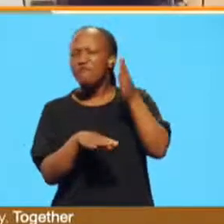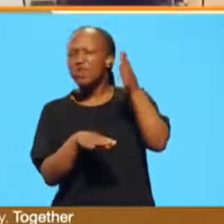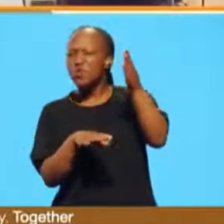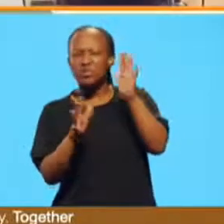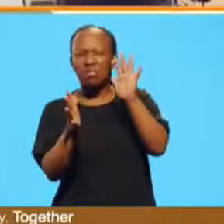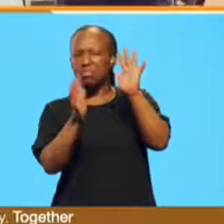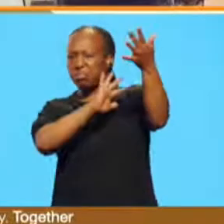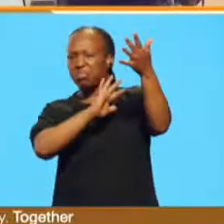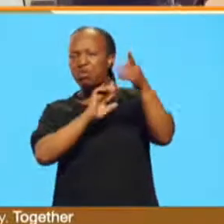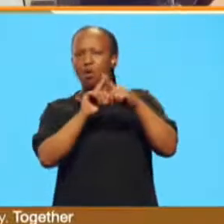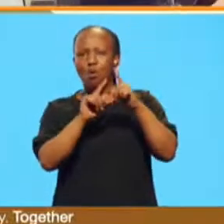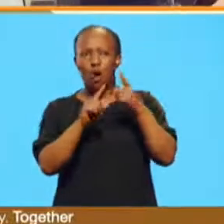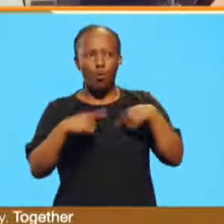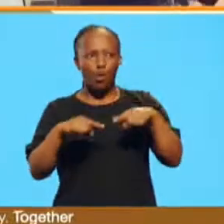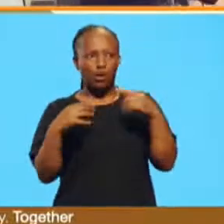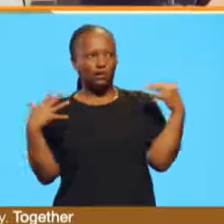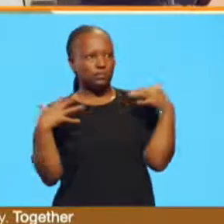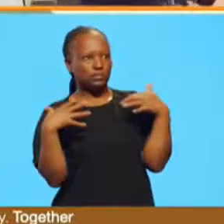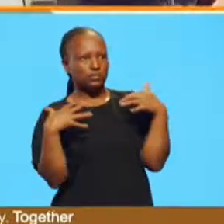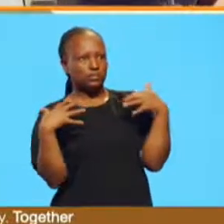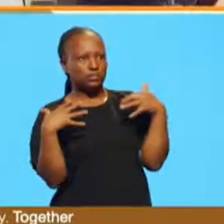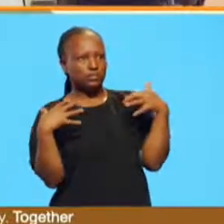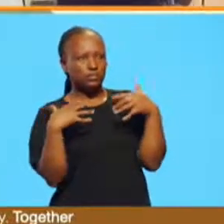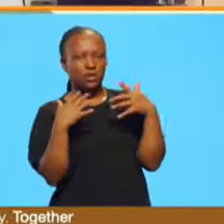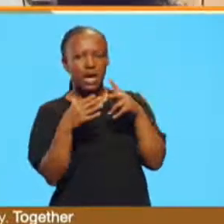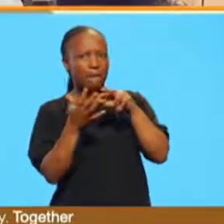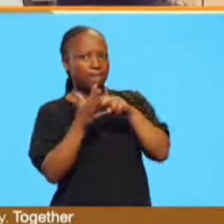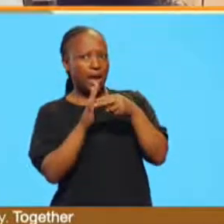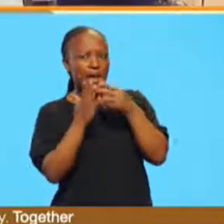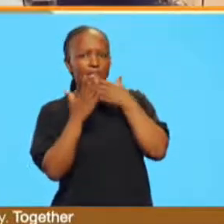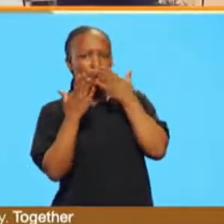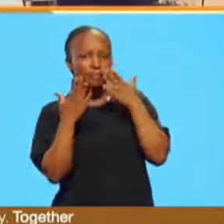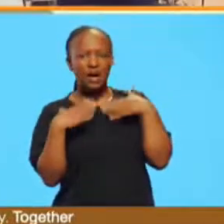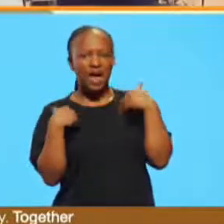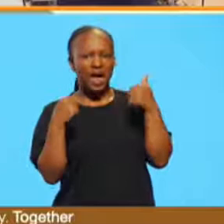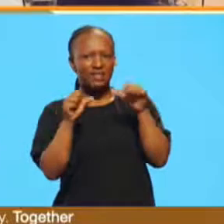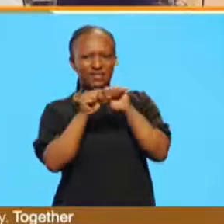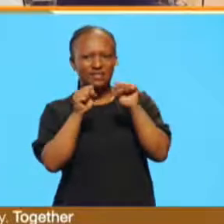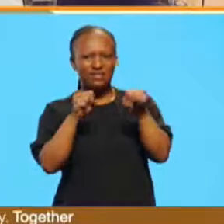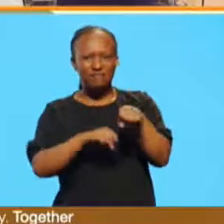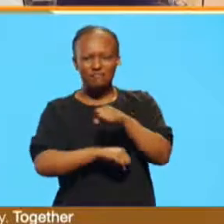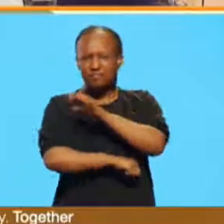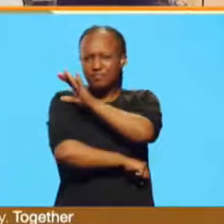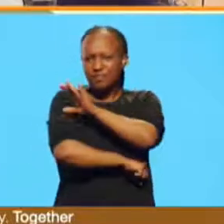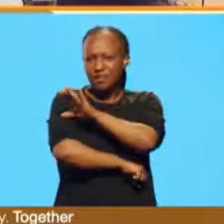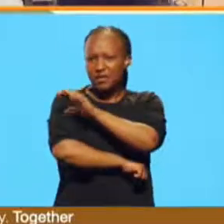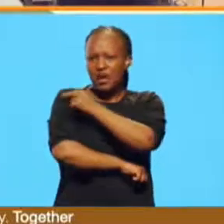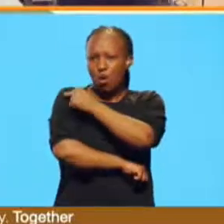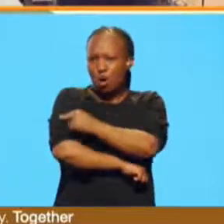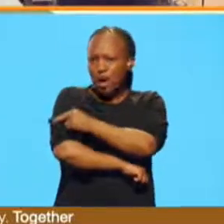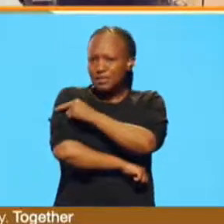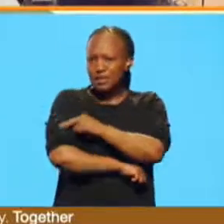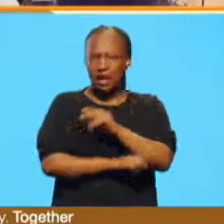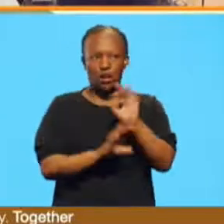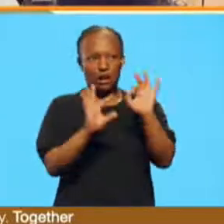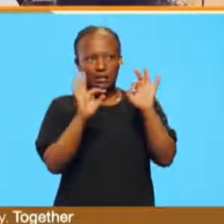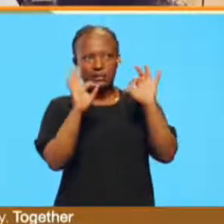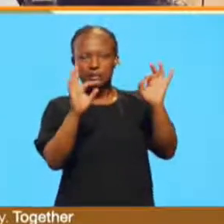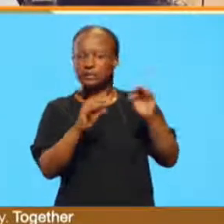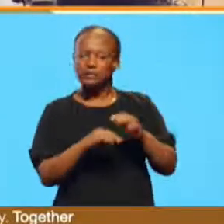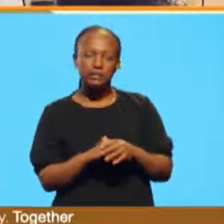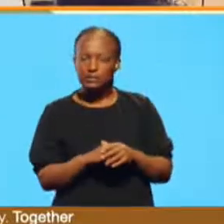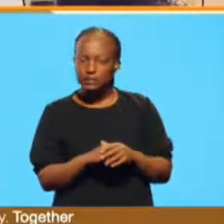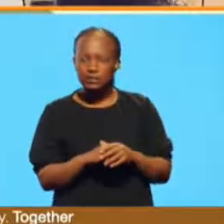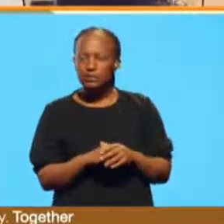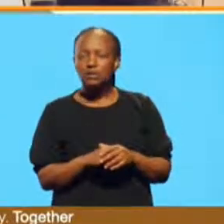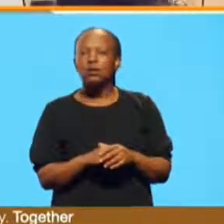it came to us as a shock. We were never planned. Our health systems were not that up to standard. So it needs us to